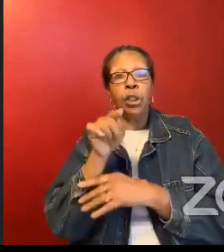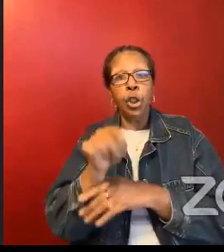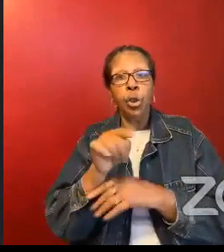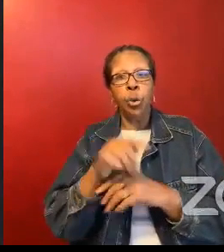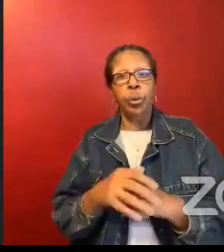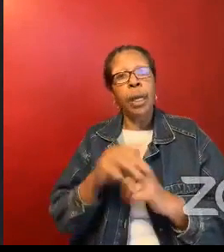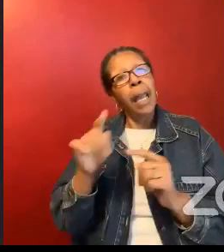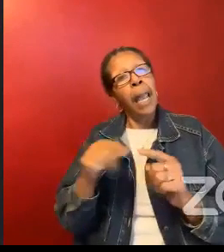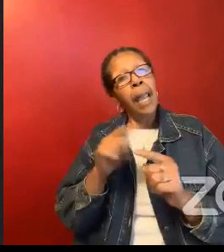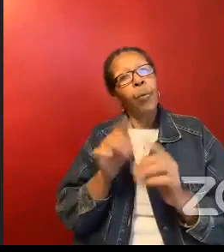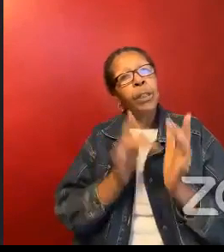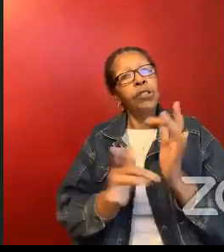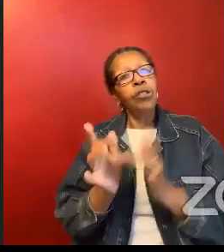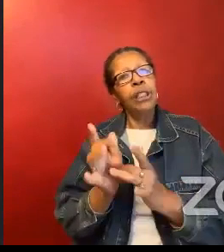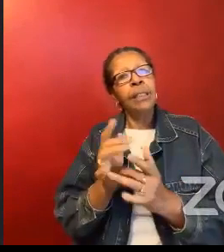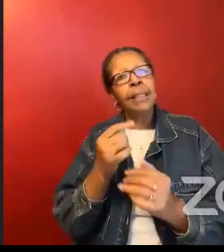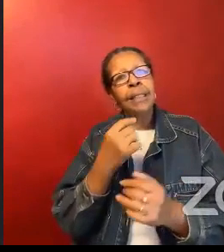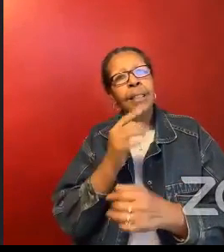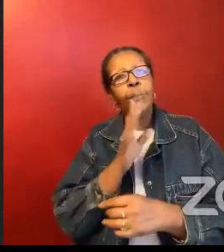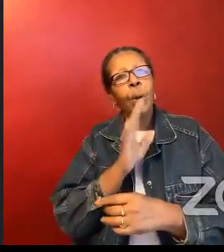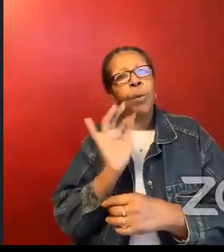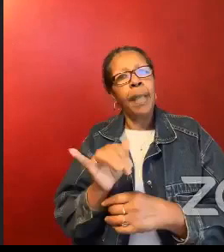on them and said to them,